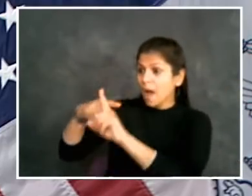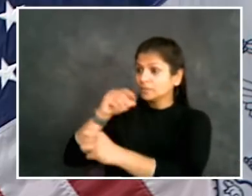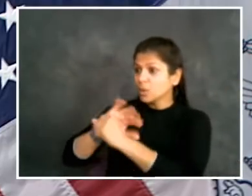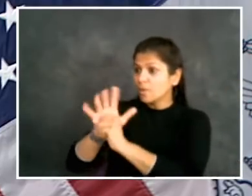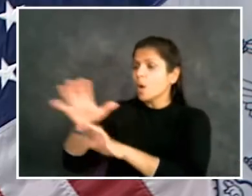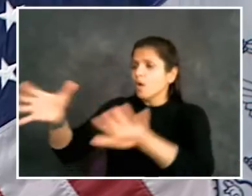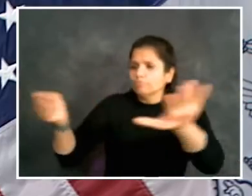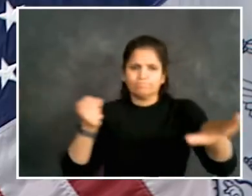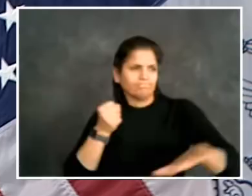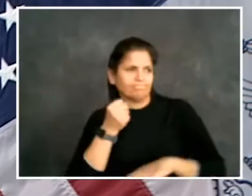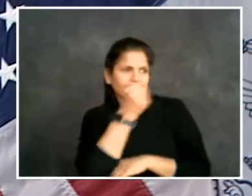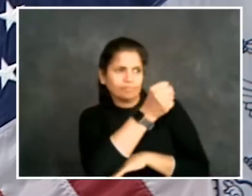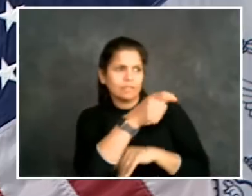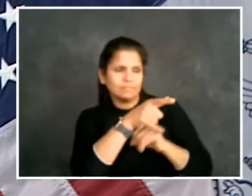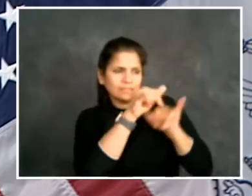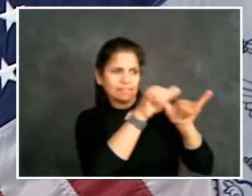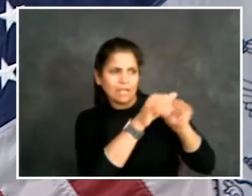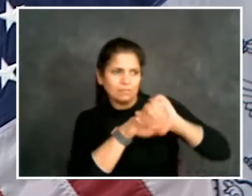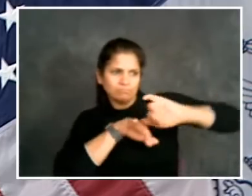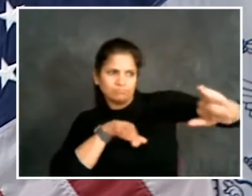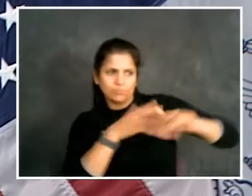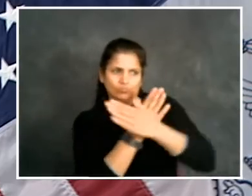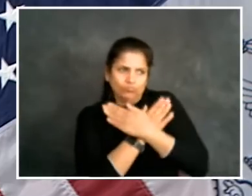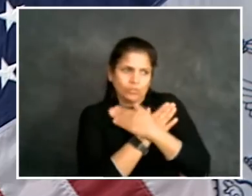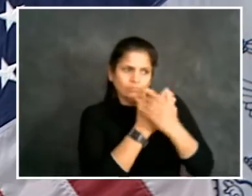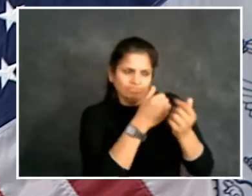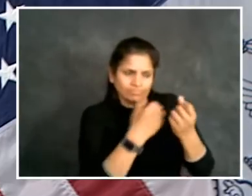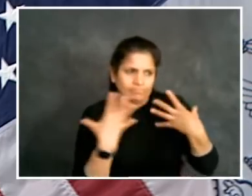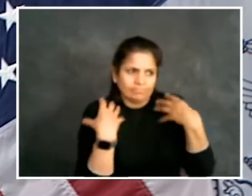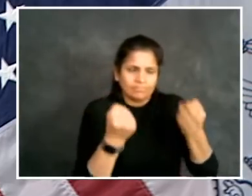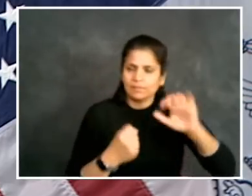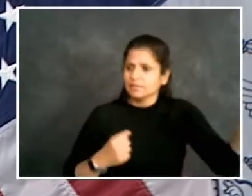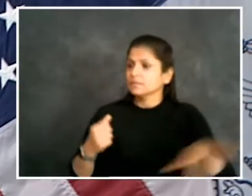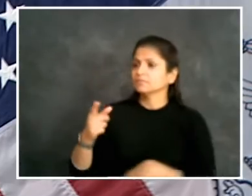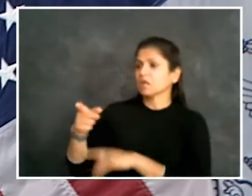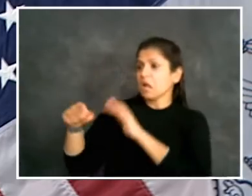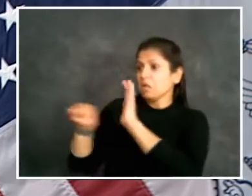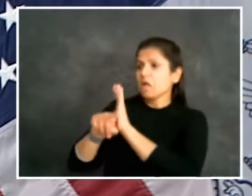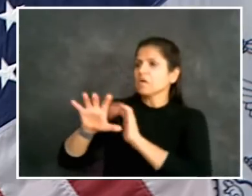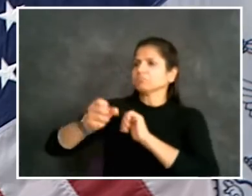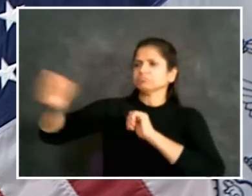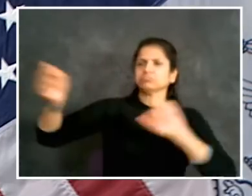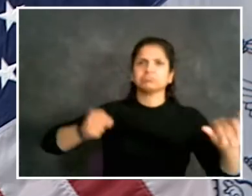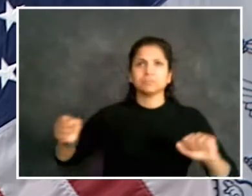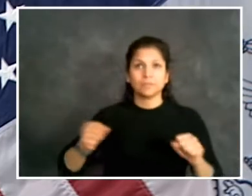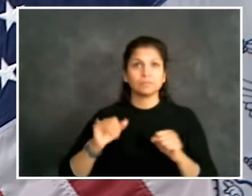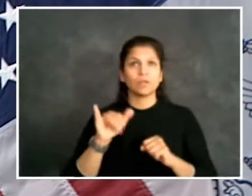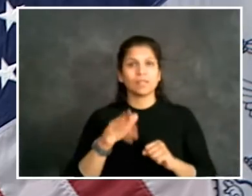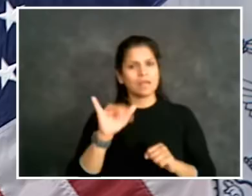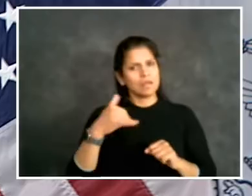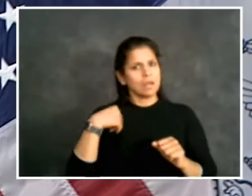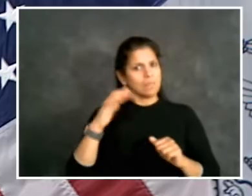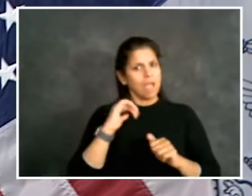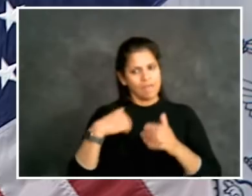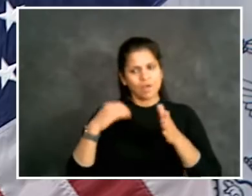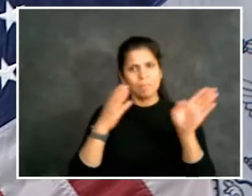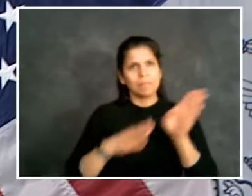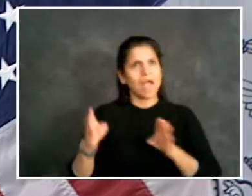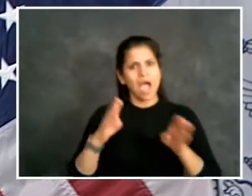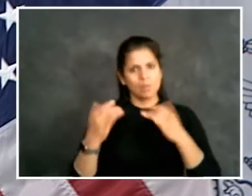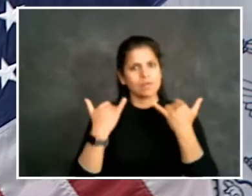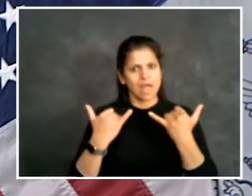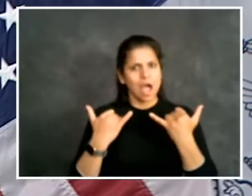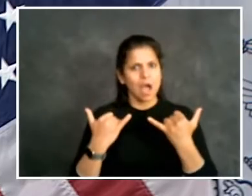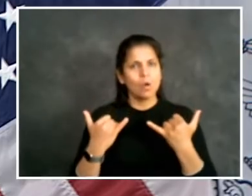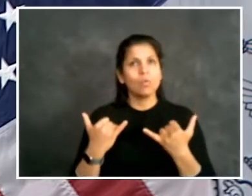your question becomes very pertinent. Are there things you can do piece by piece? So I spent many a